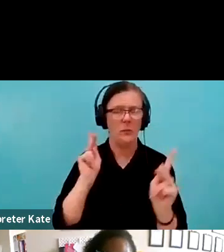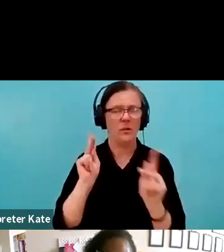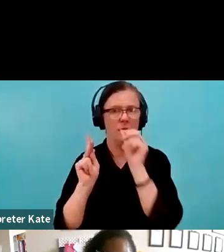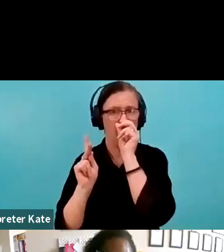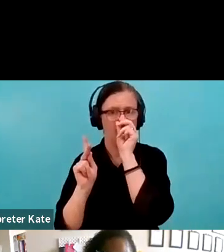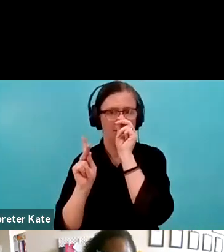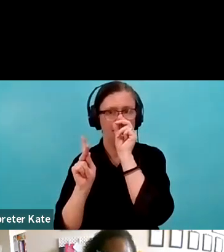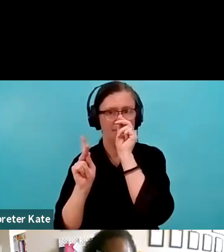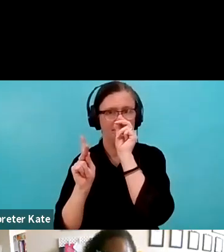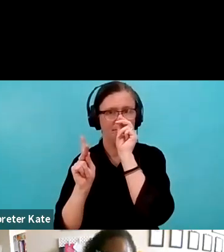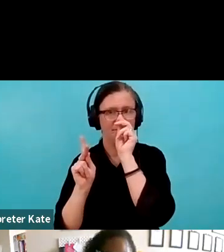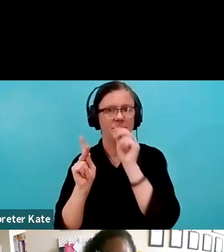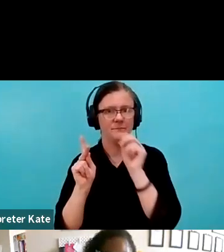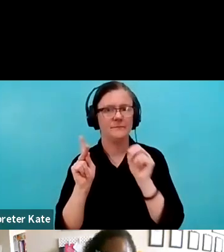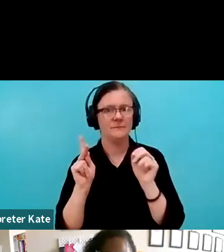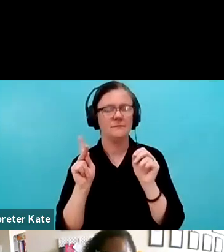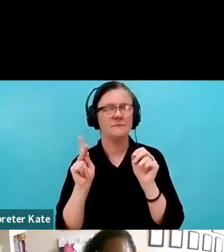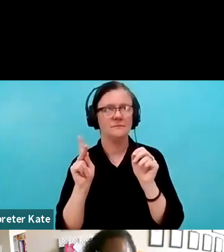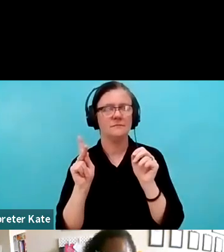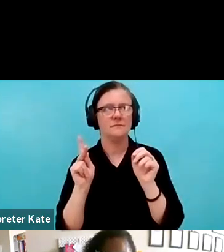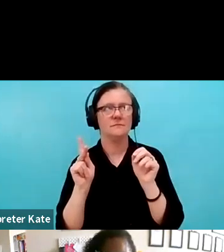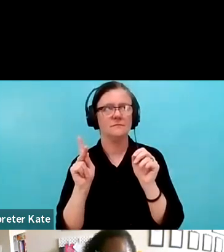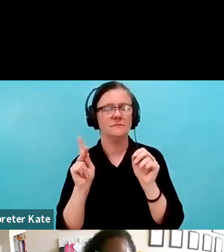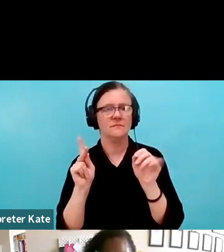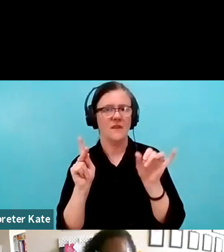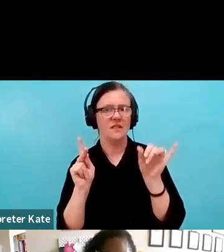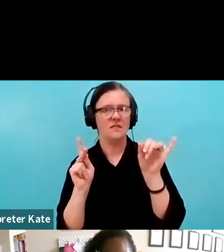So I think that